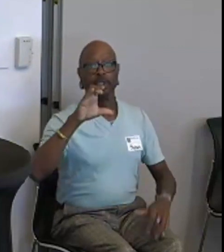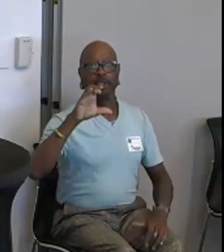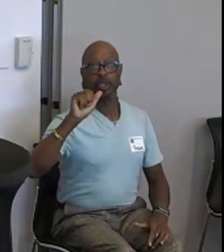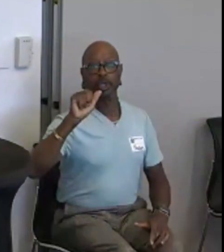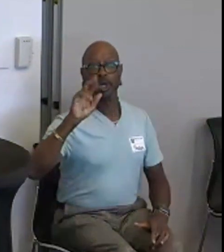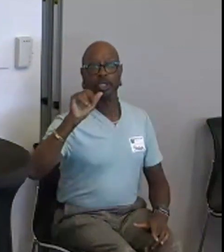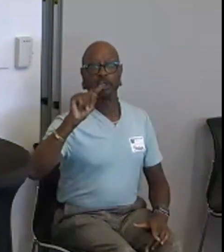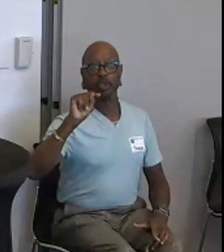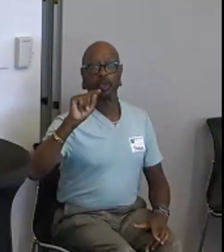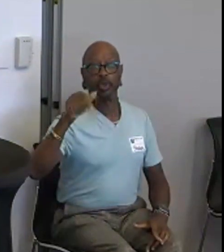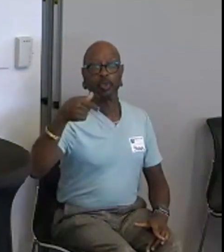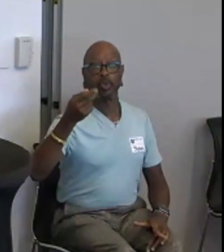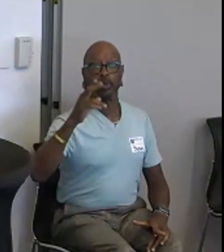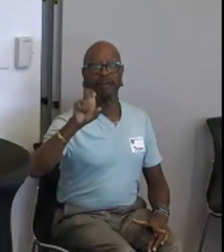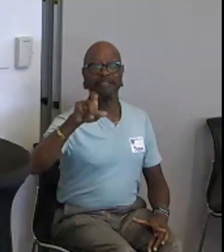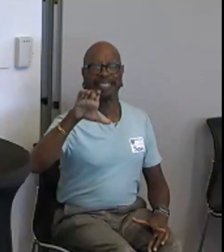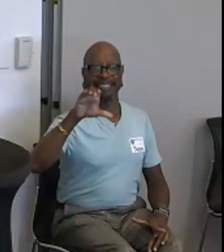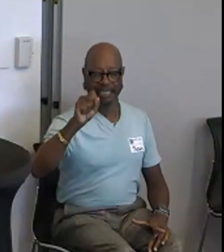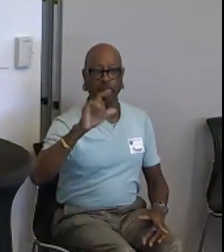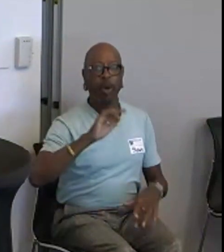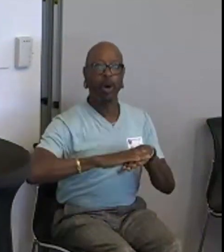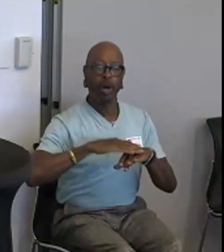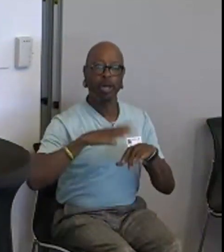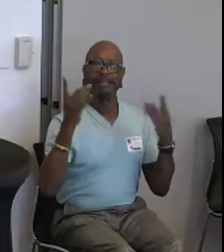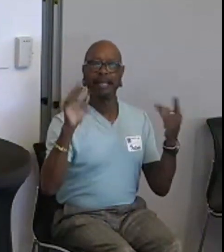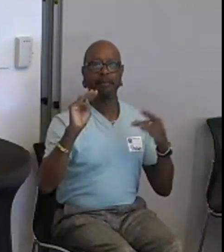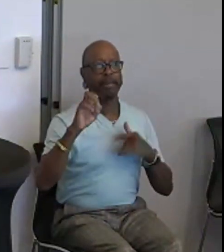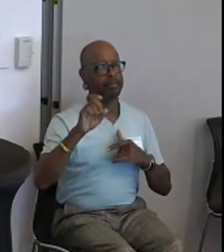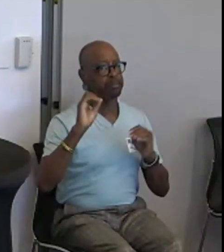Conference on tactile maps. There's no